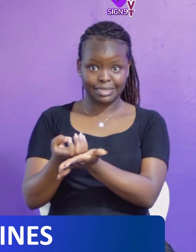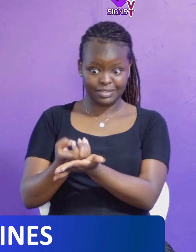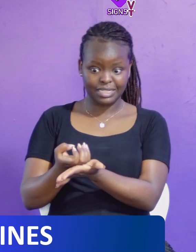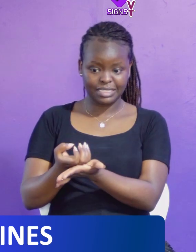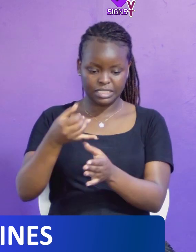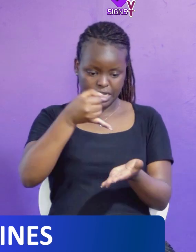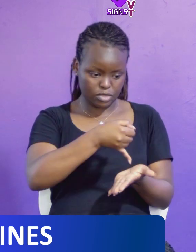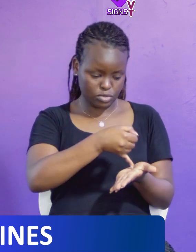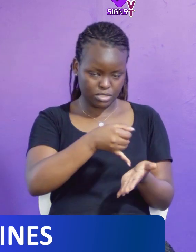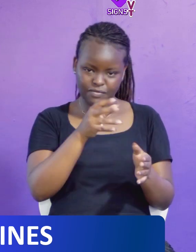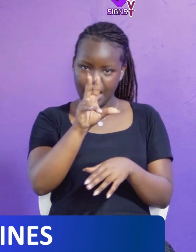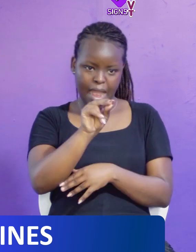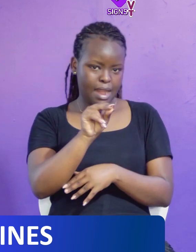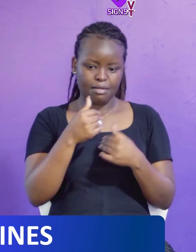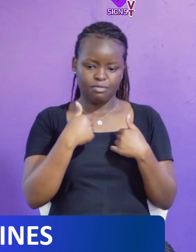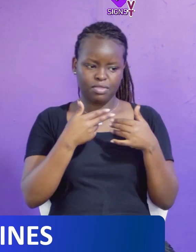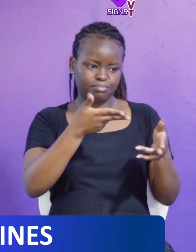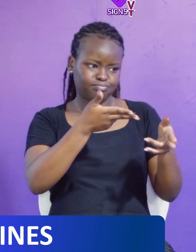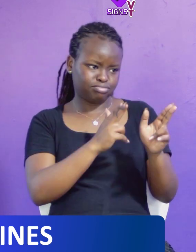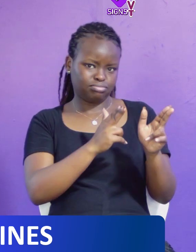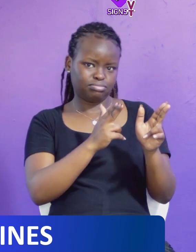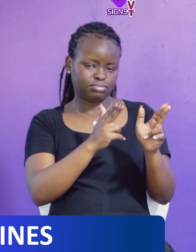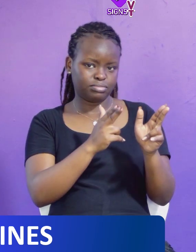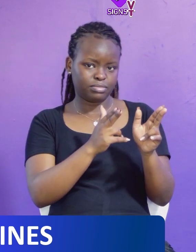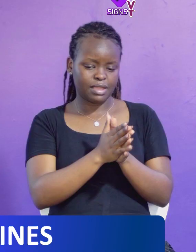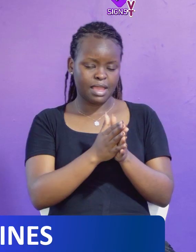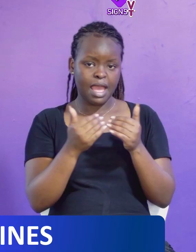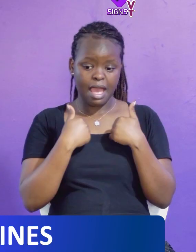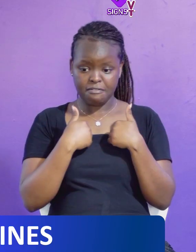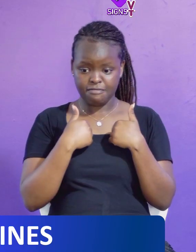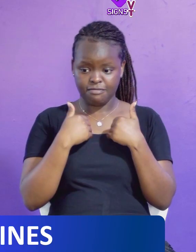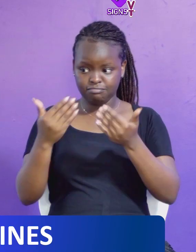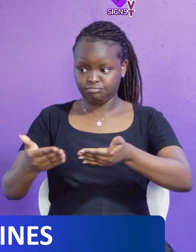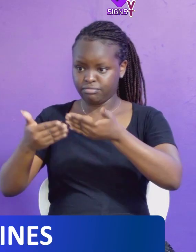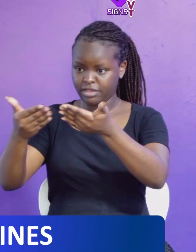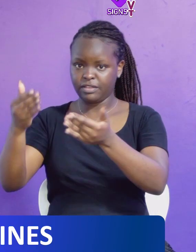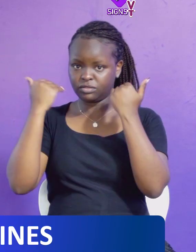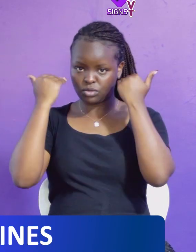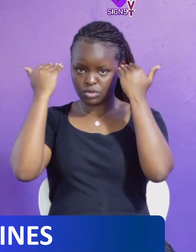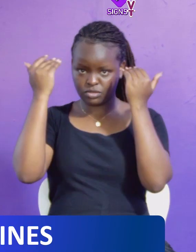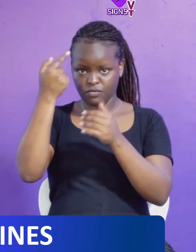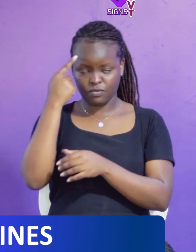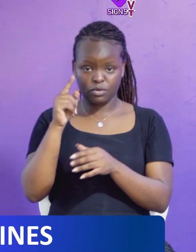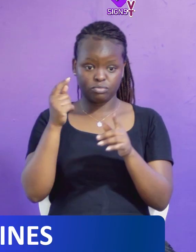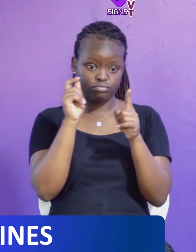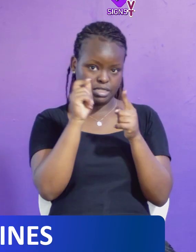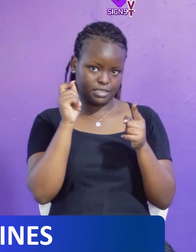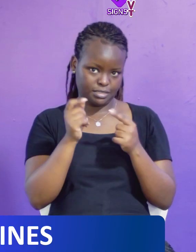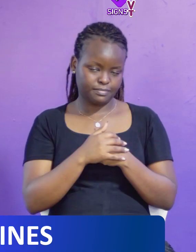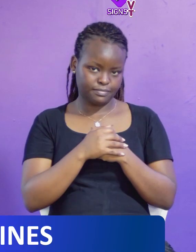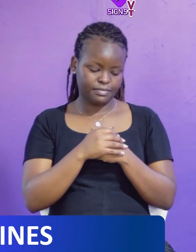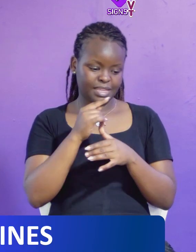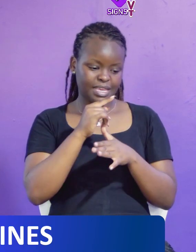inclusive, as none of the firearms capable of firing the bullet had actually been presented for testing. Now, these are